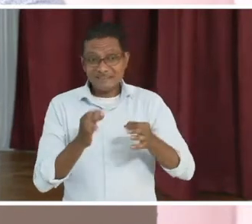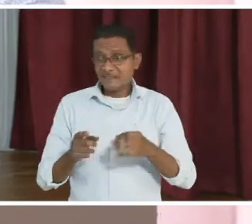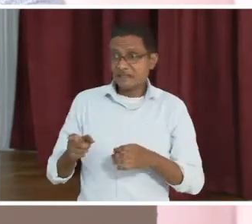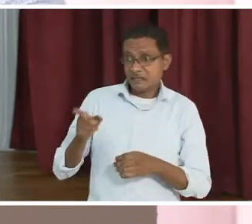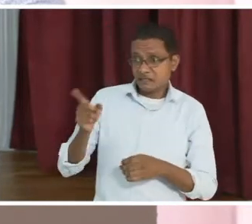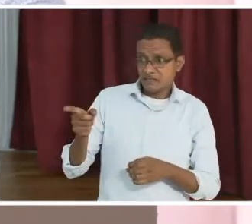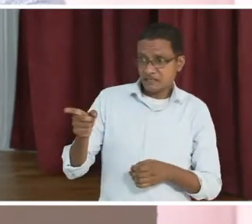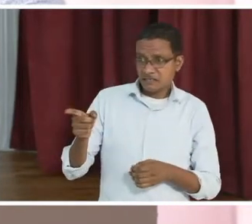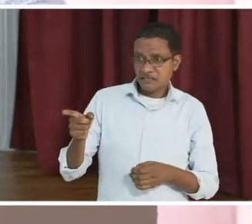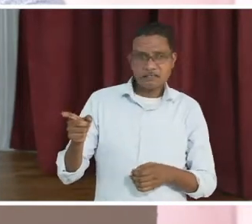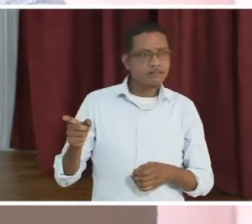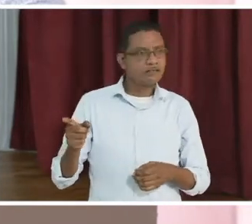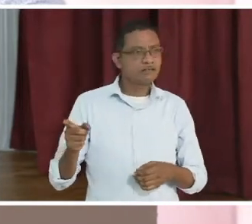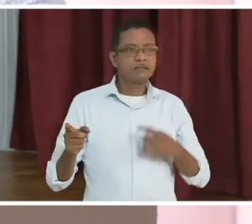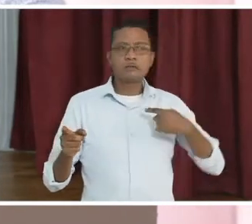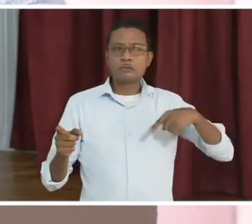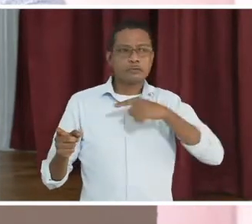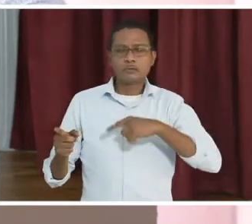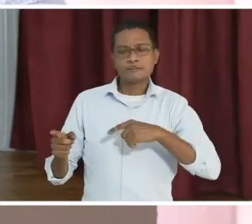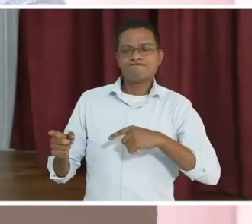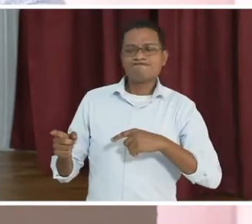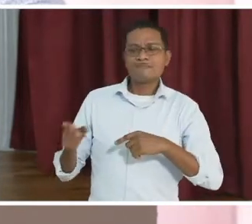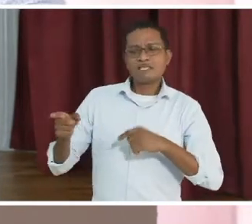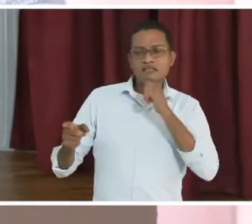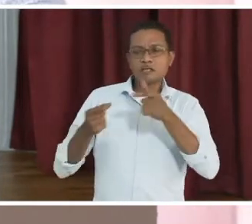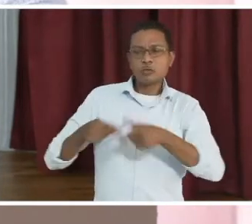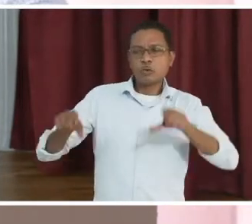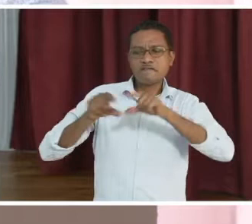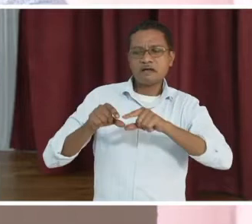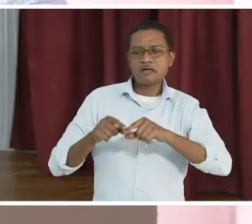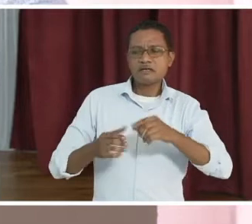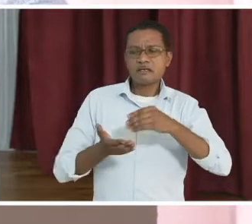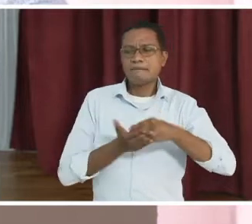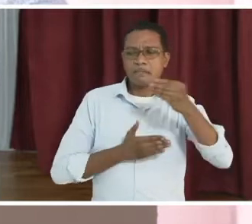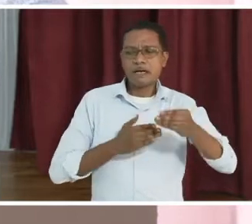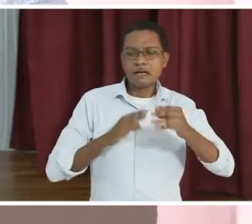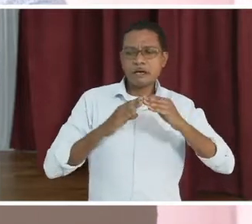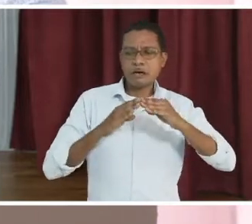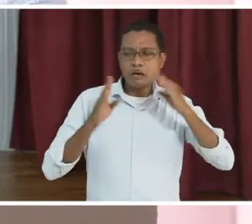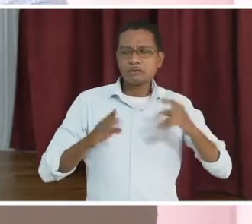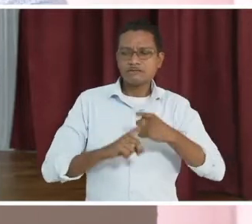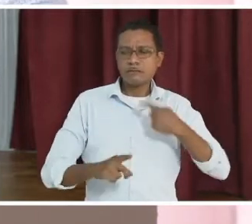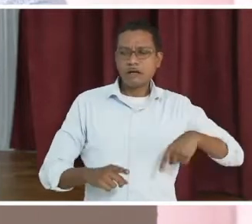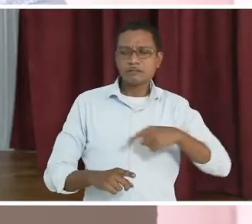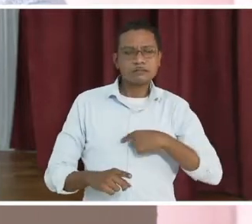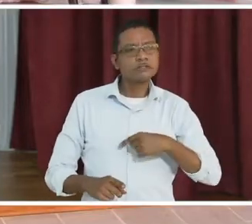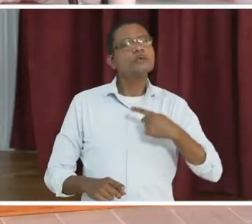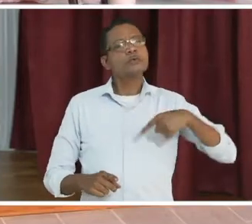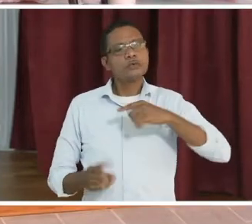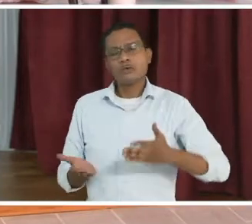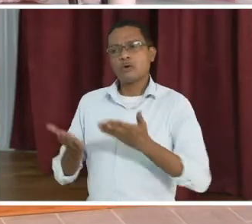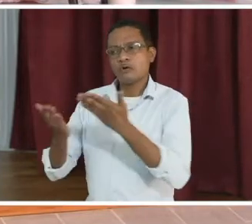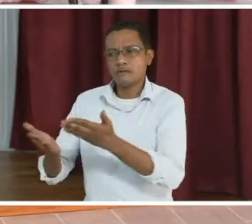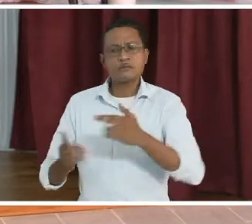to purchase, they may either get a rental or a rent-to-own option. So is that automatic? That